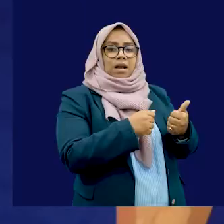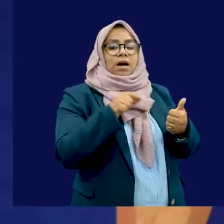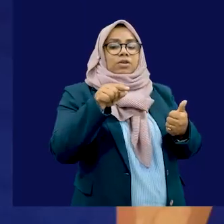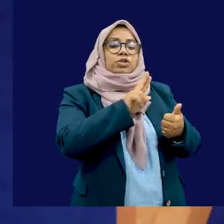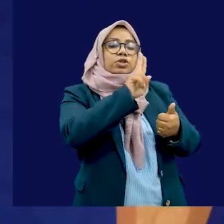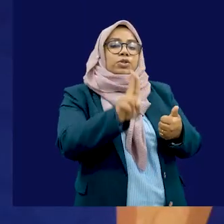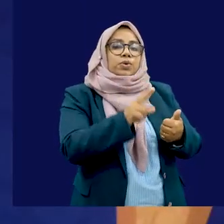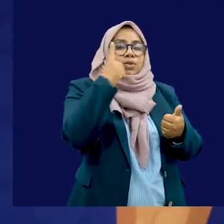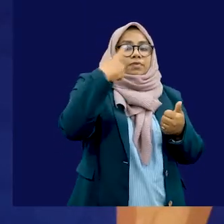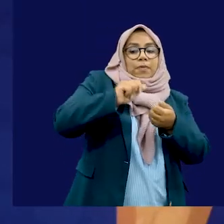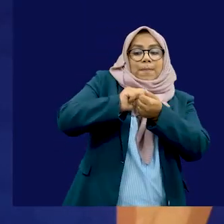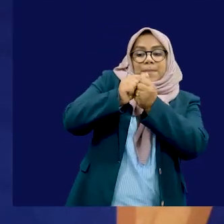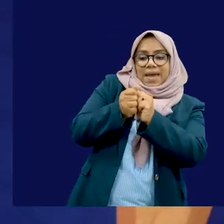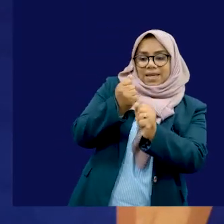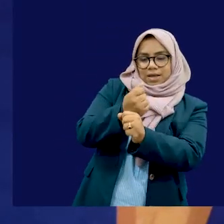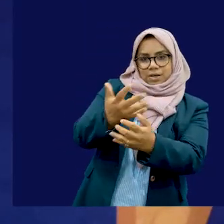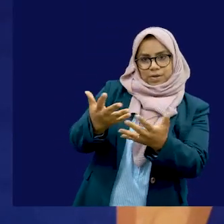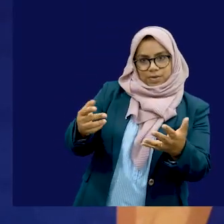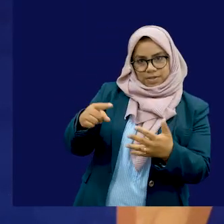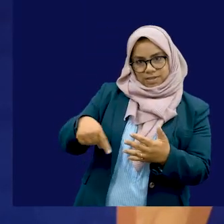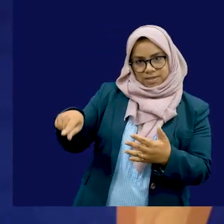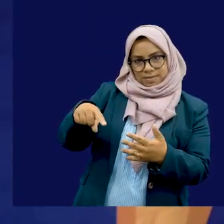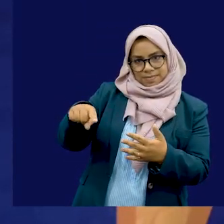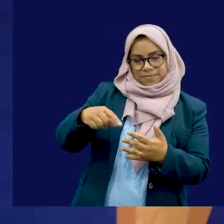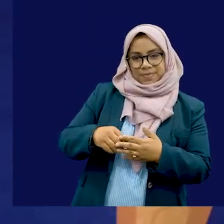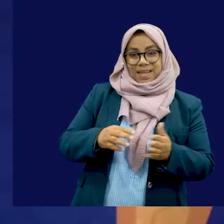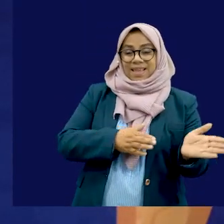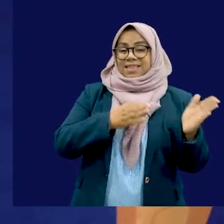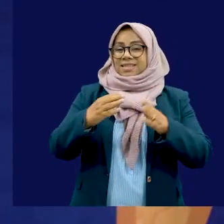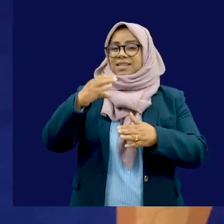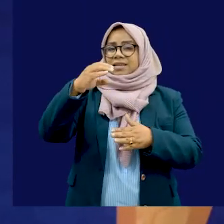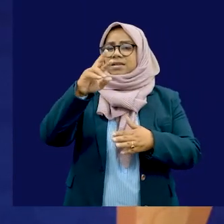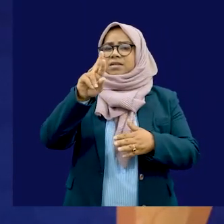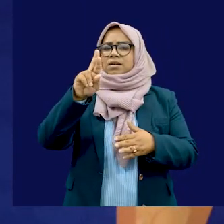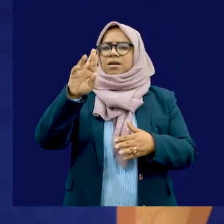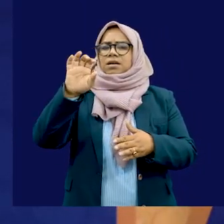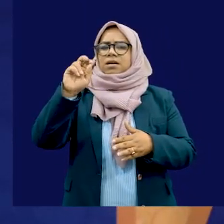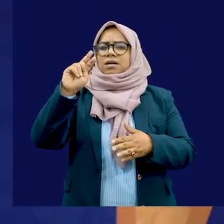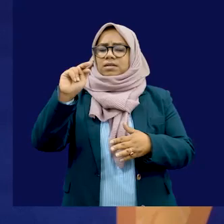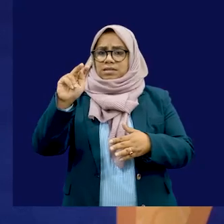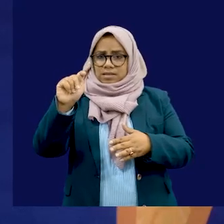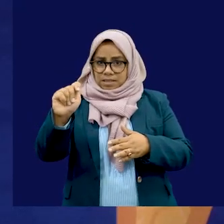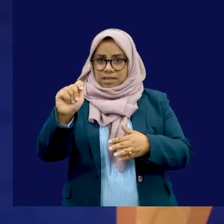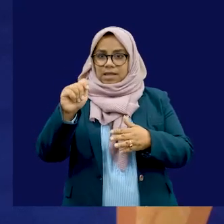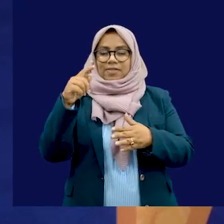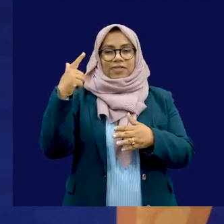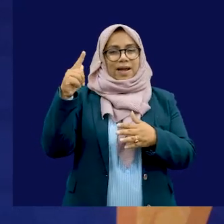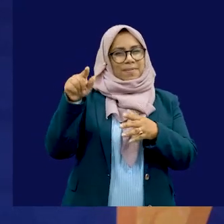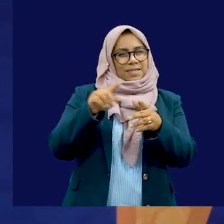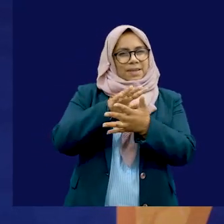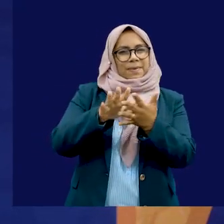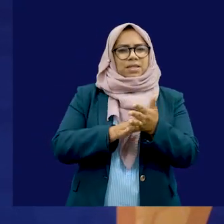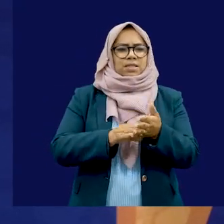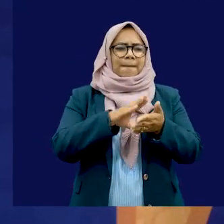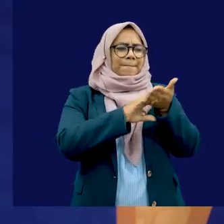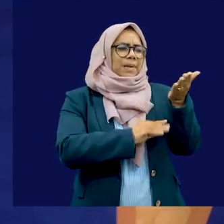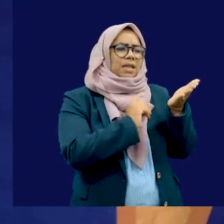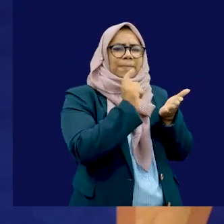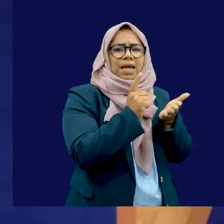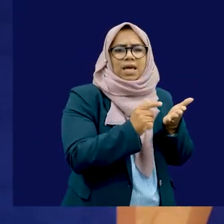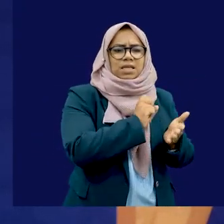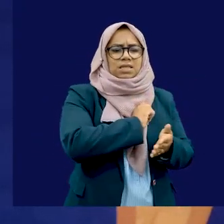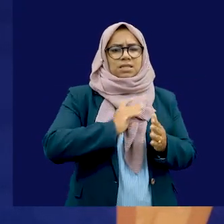accounts receivable. And when we say current liabilities, it includes outstanding rent, bills